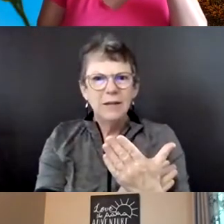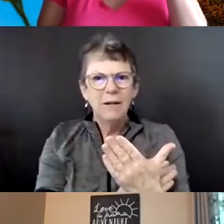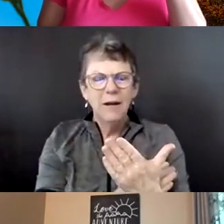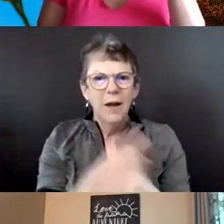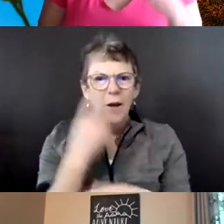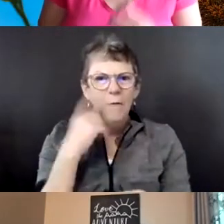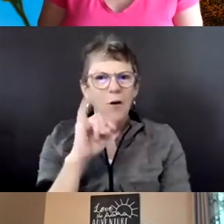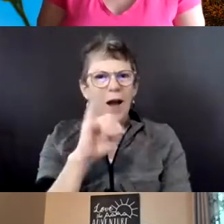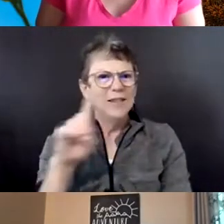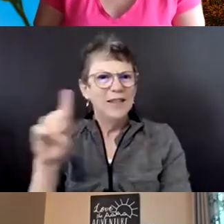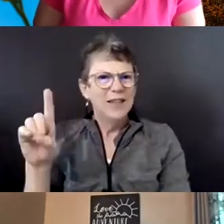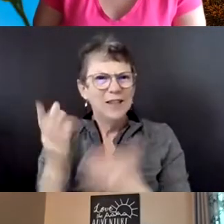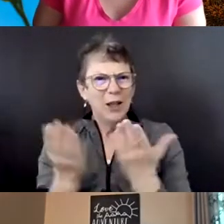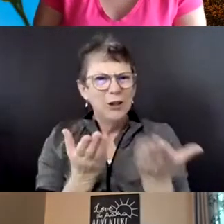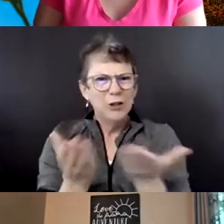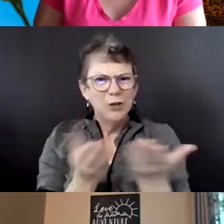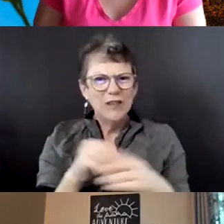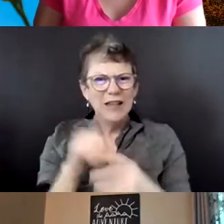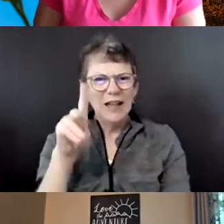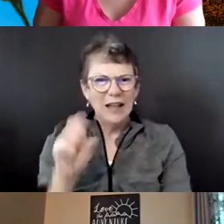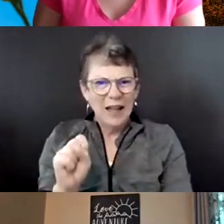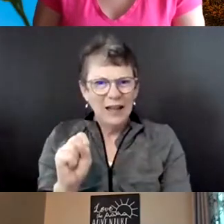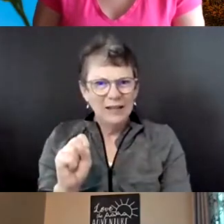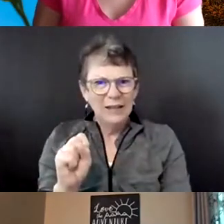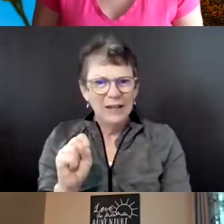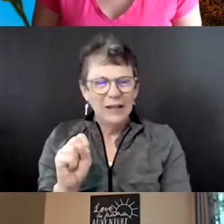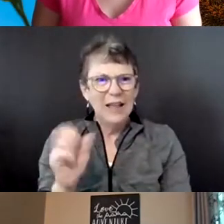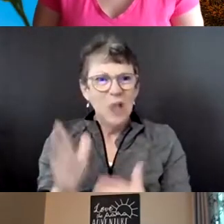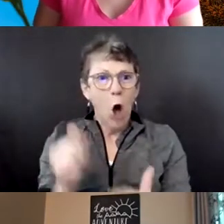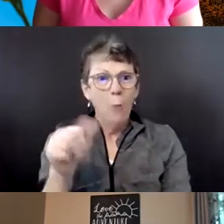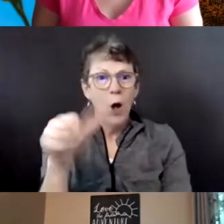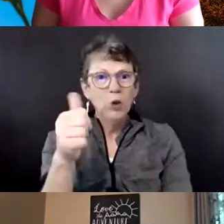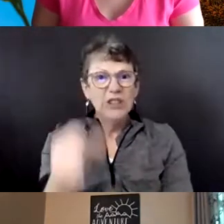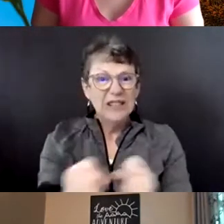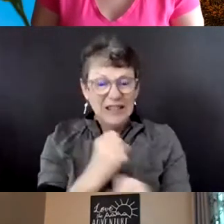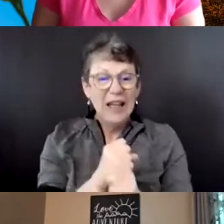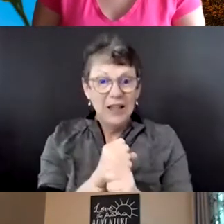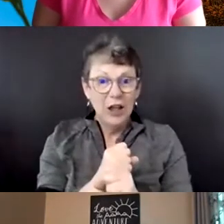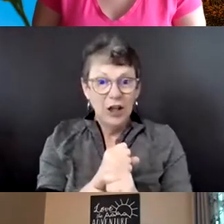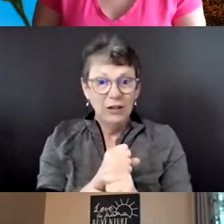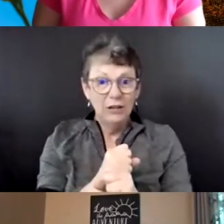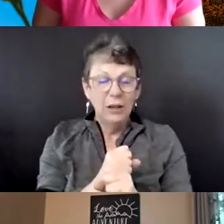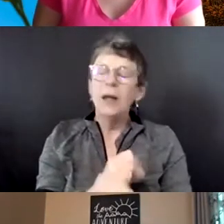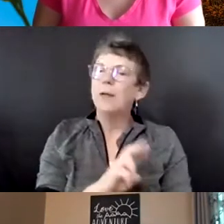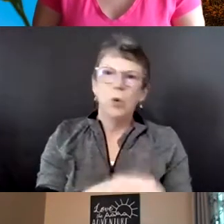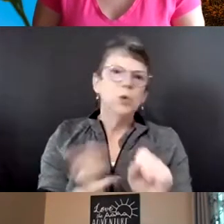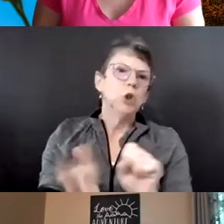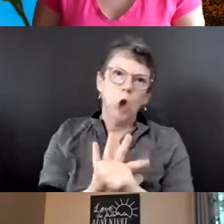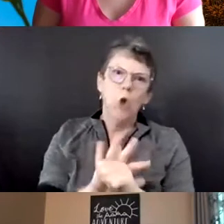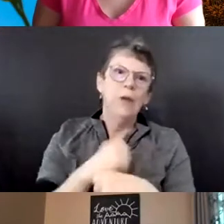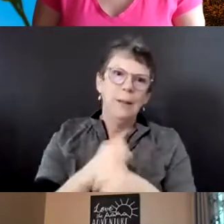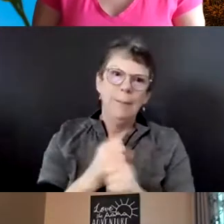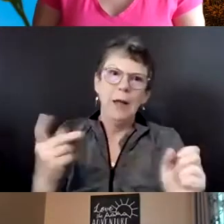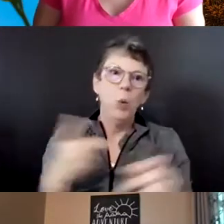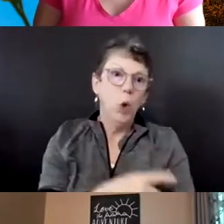IDD services in Kansas is now almost 10 years long. It was definitely exacerbated by COVID. It's only getting